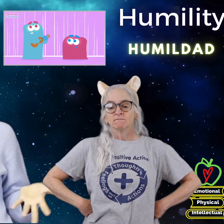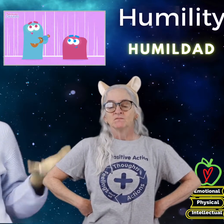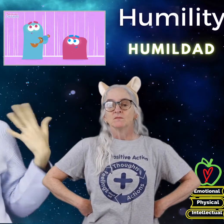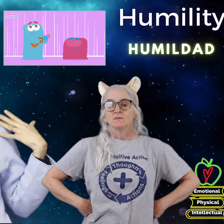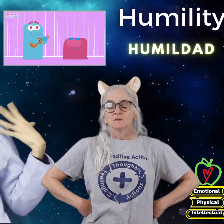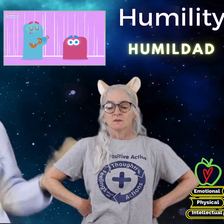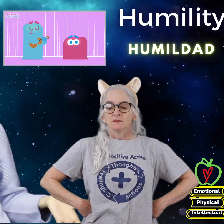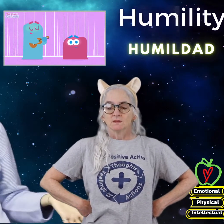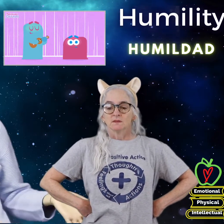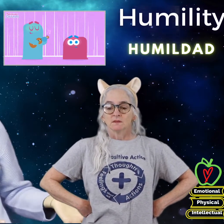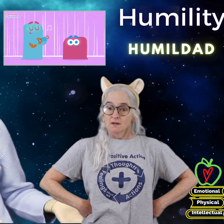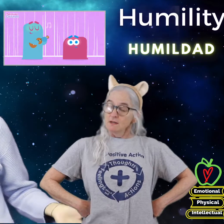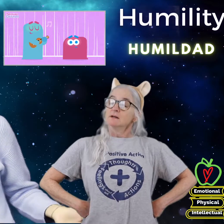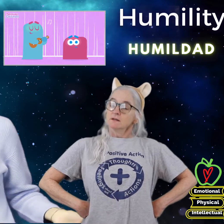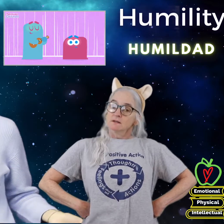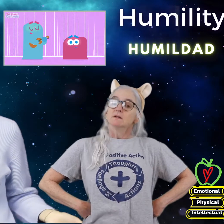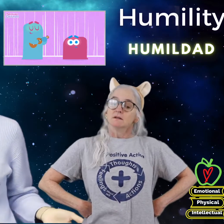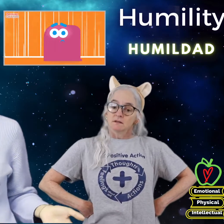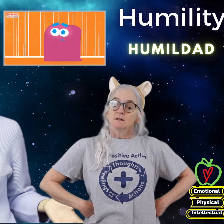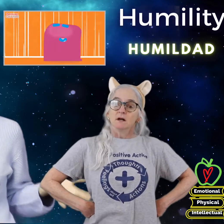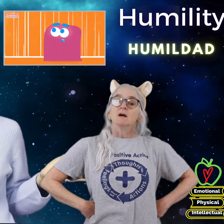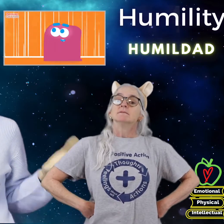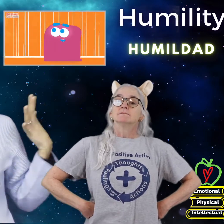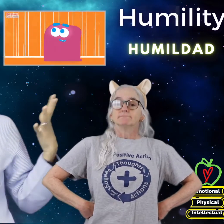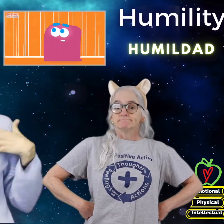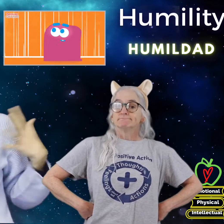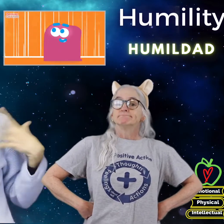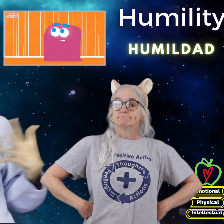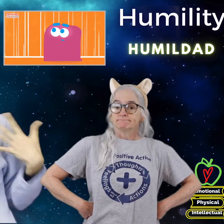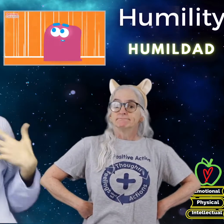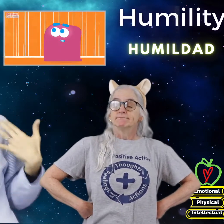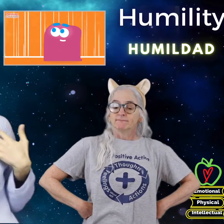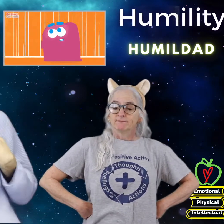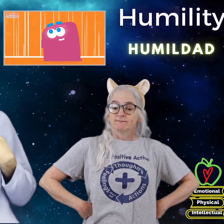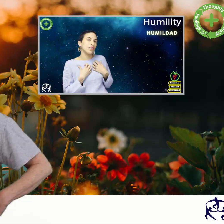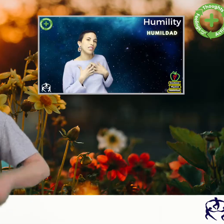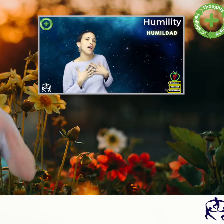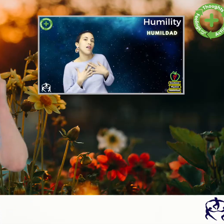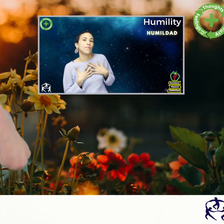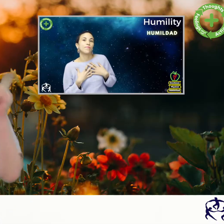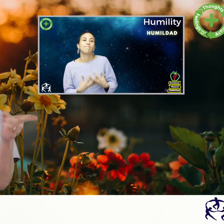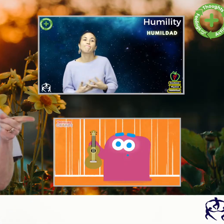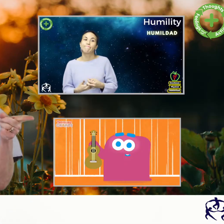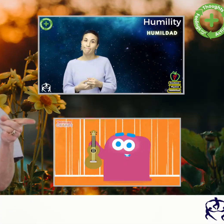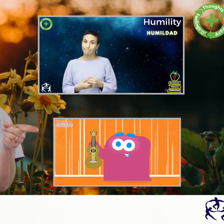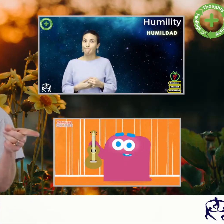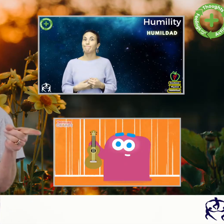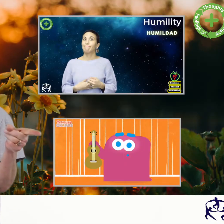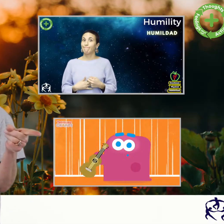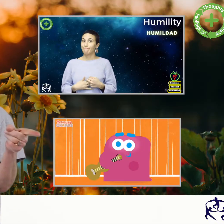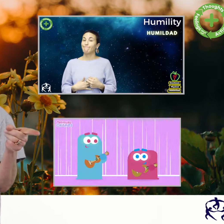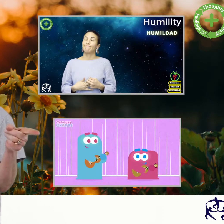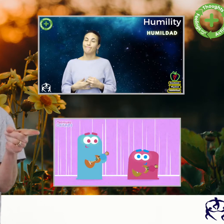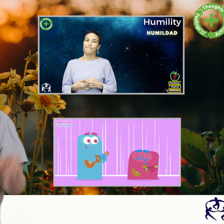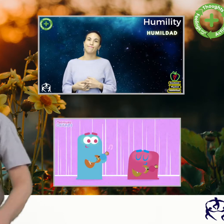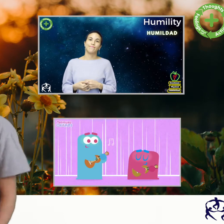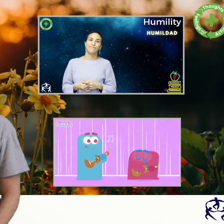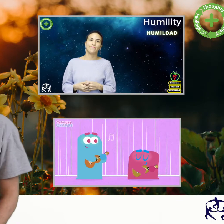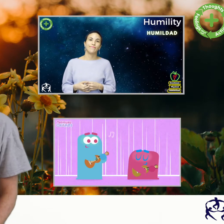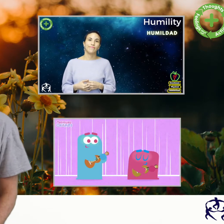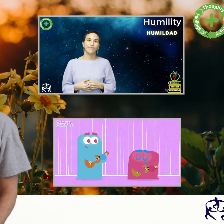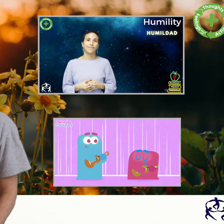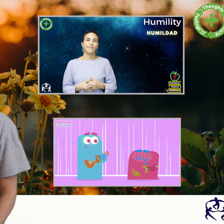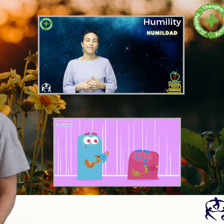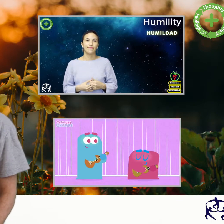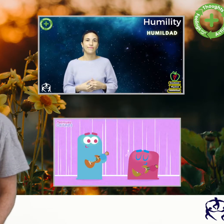didn't think in her peer. So she was just me, me, me, me, me all the time. There you go. Did you